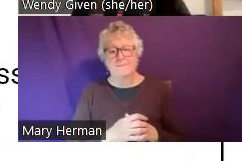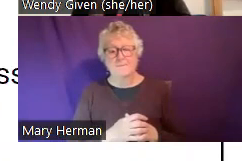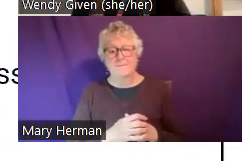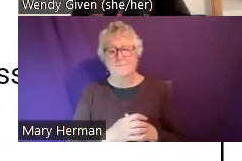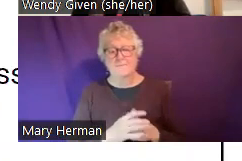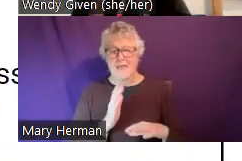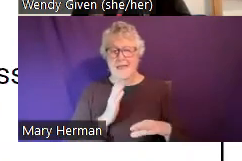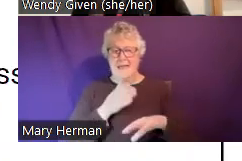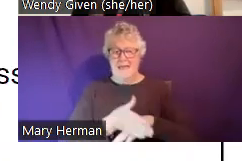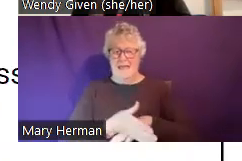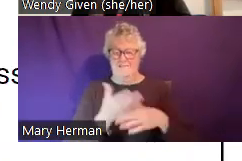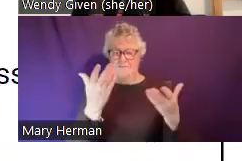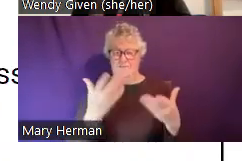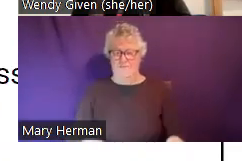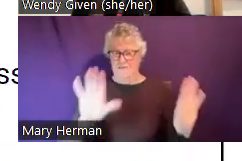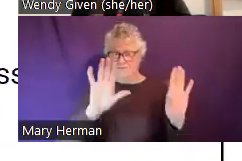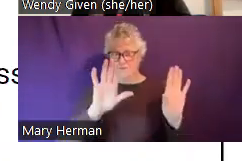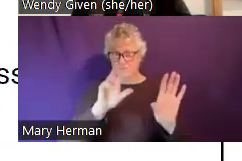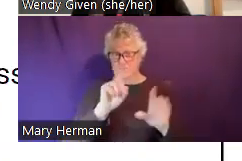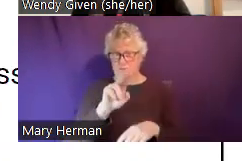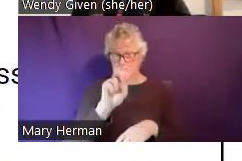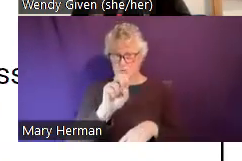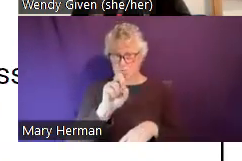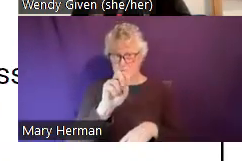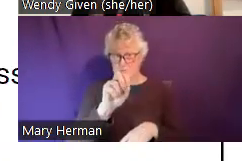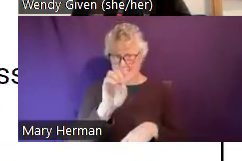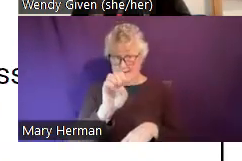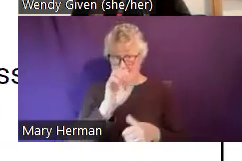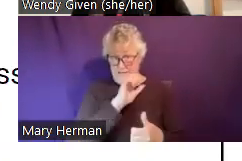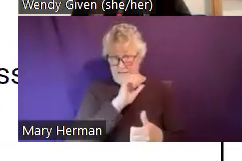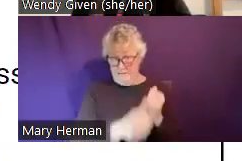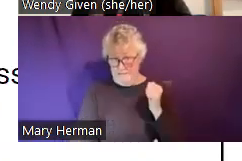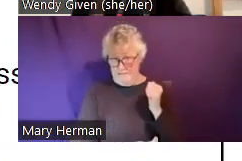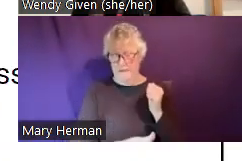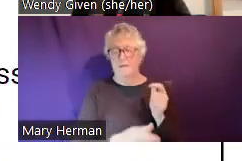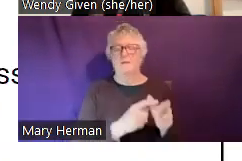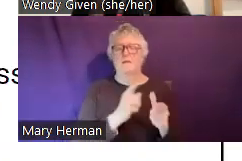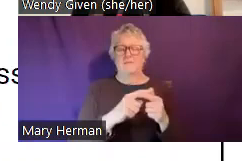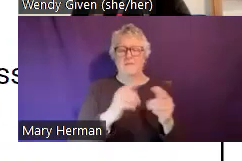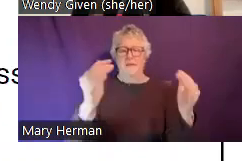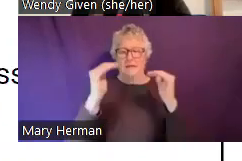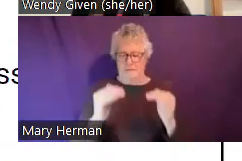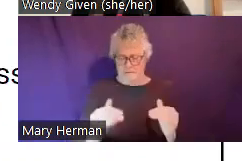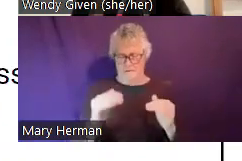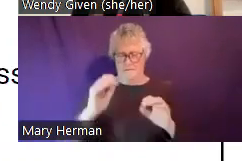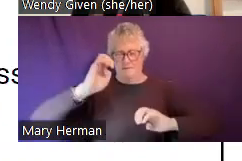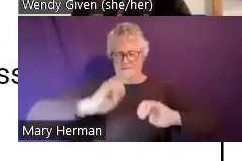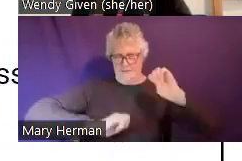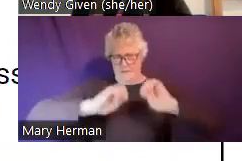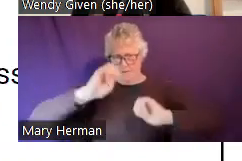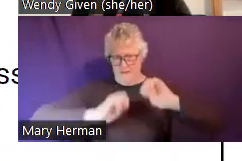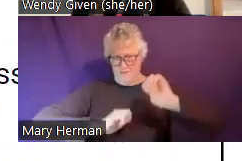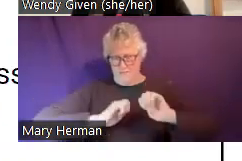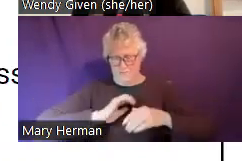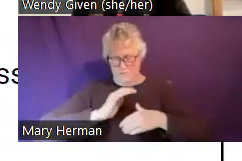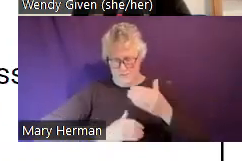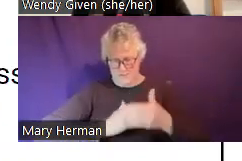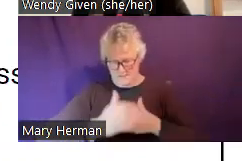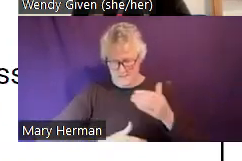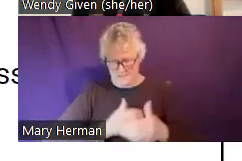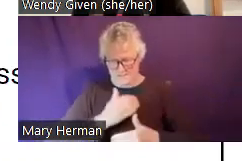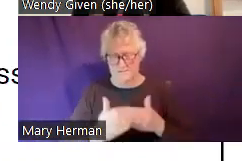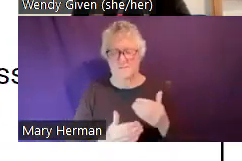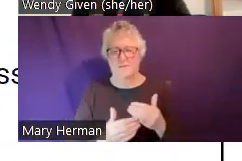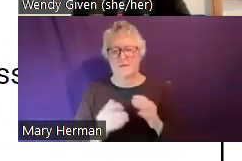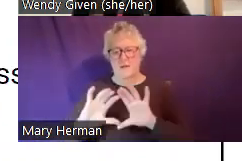has passed, there will be an evaluation process. There'll be a group that reviews